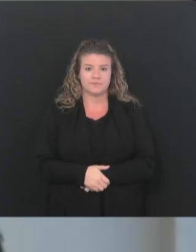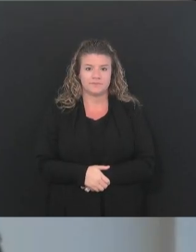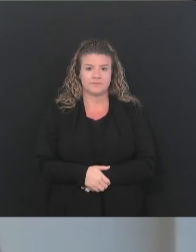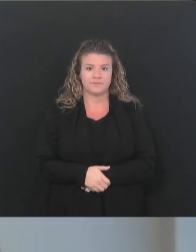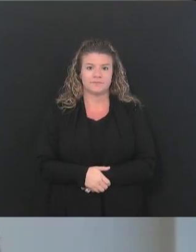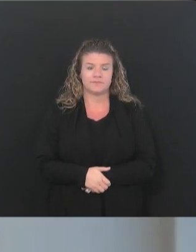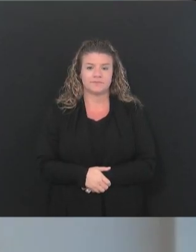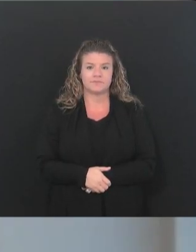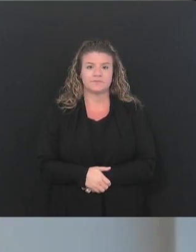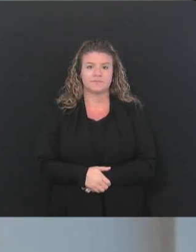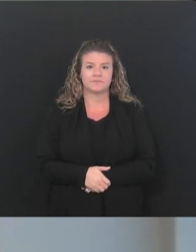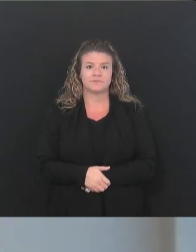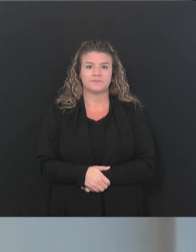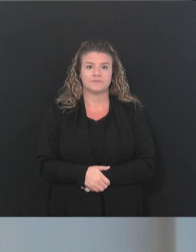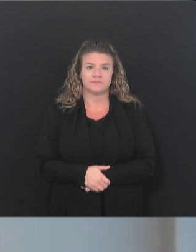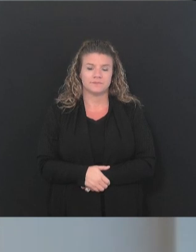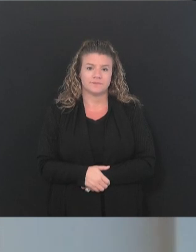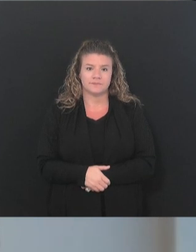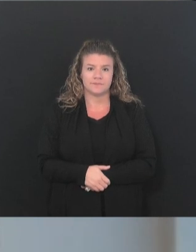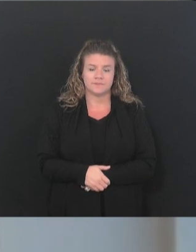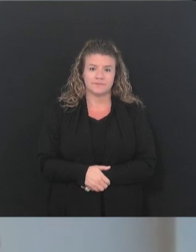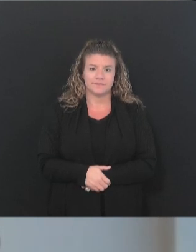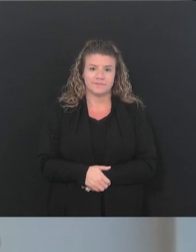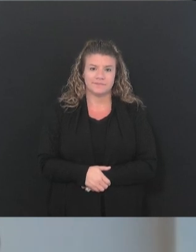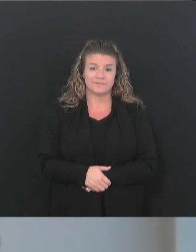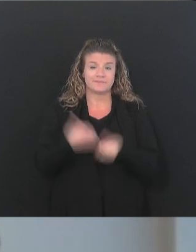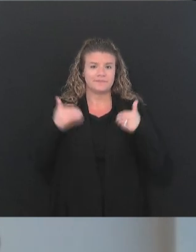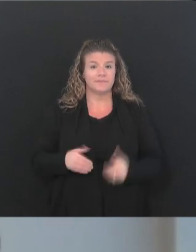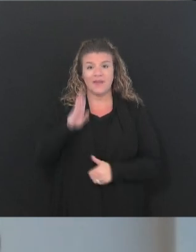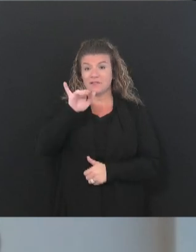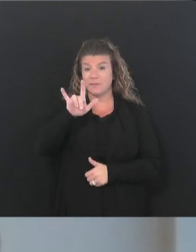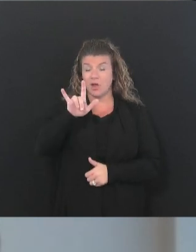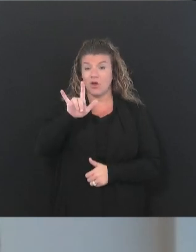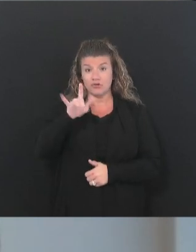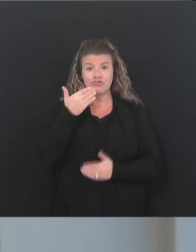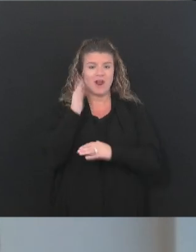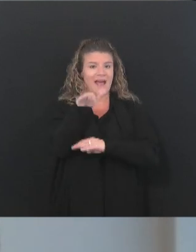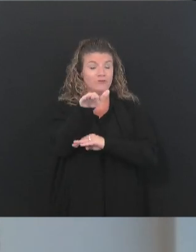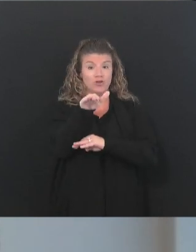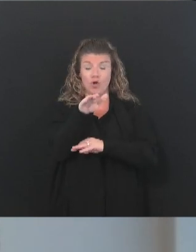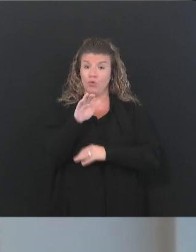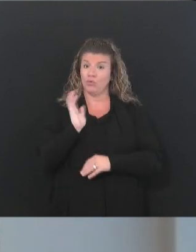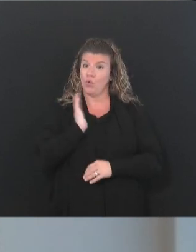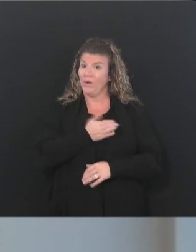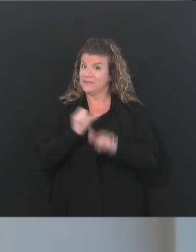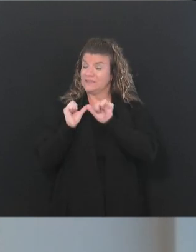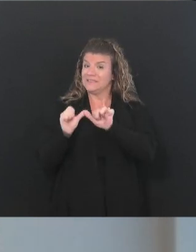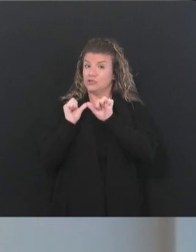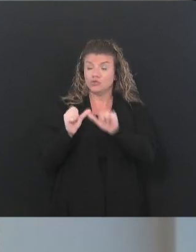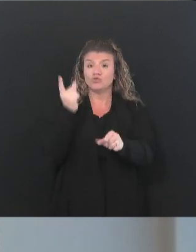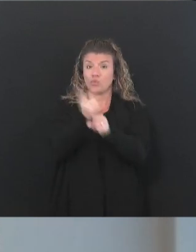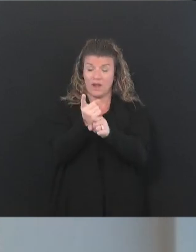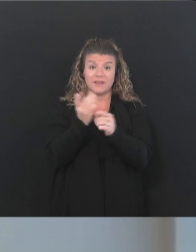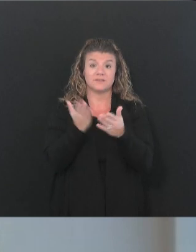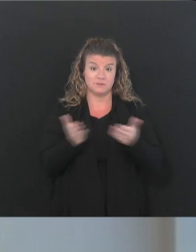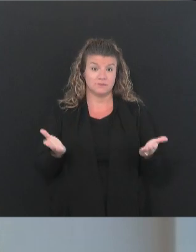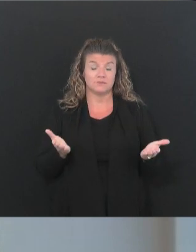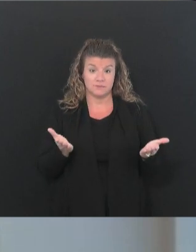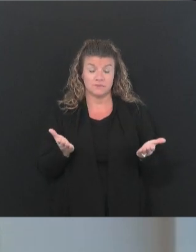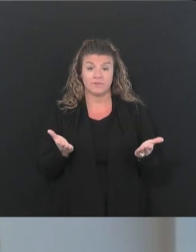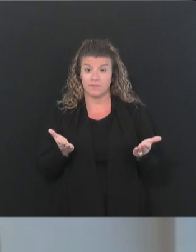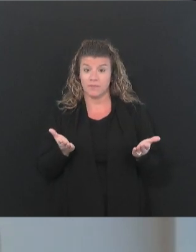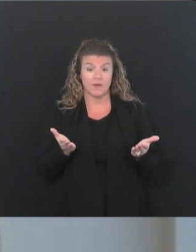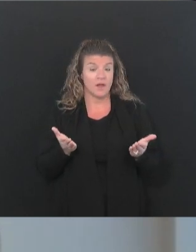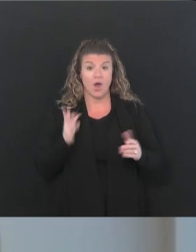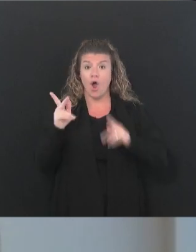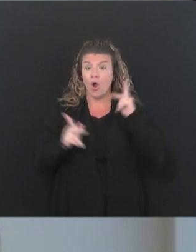Good afternoon. As Clay mentioned, we're doing the right things. Our citizens, you out in